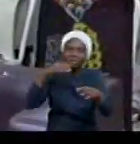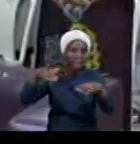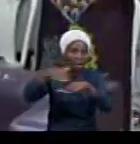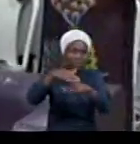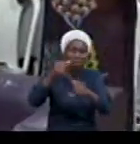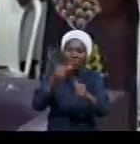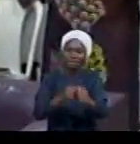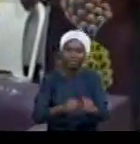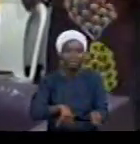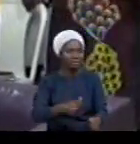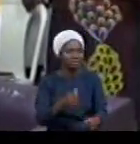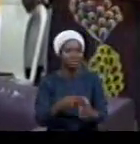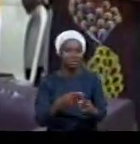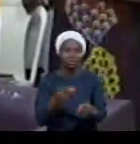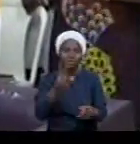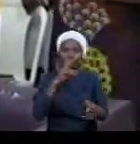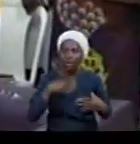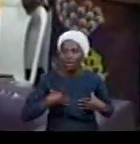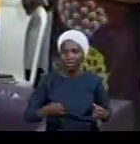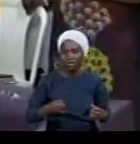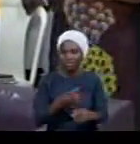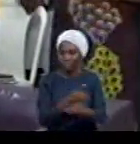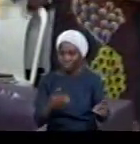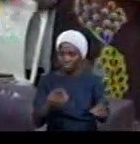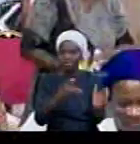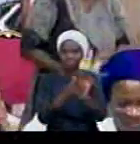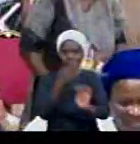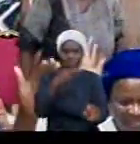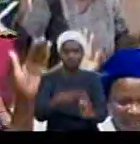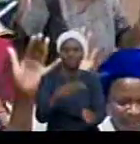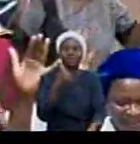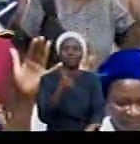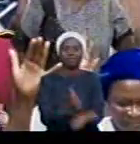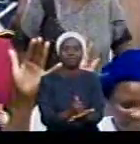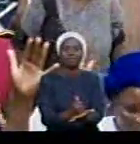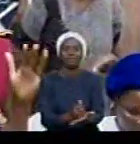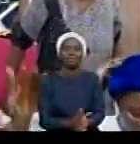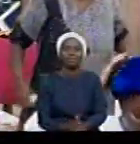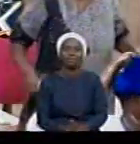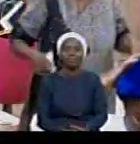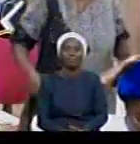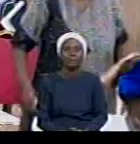healed, delivered in Jesus' name.